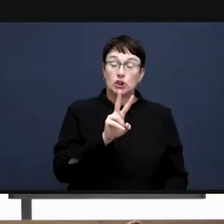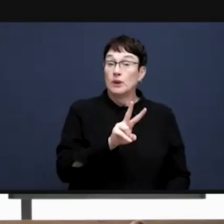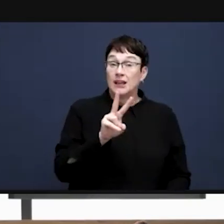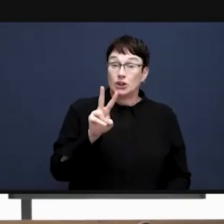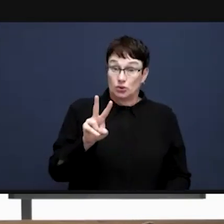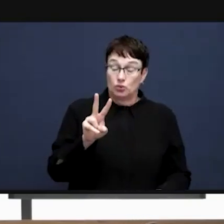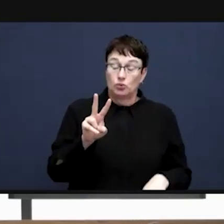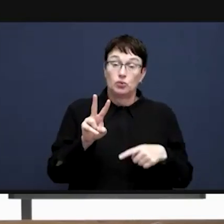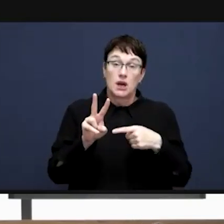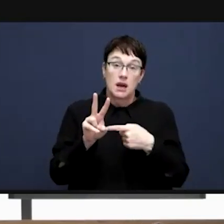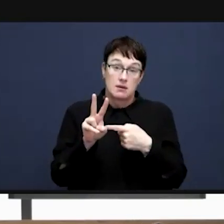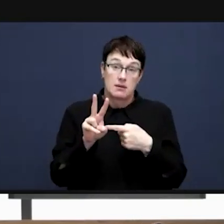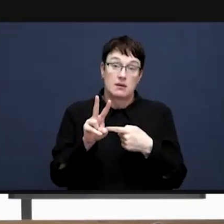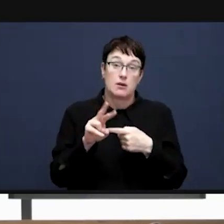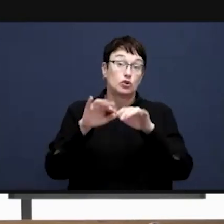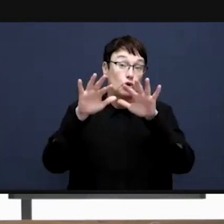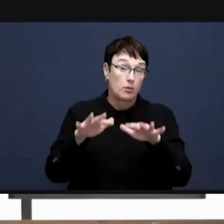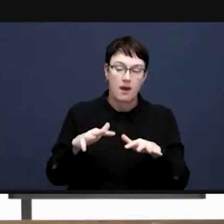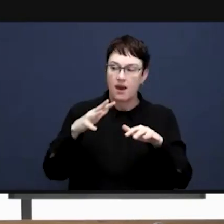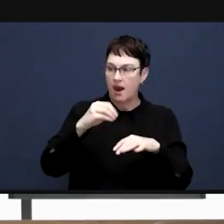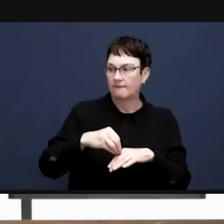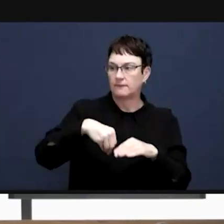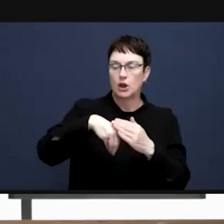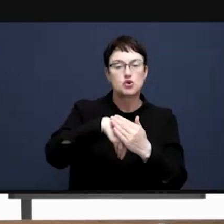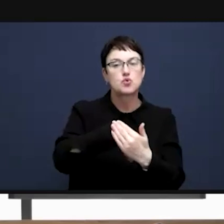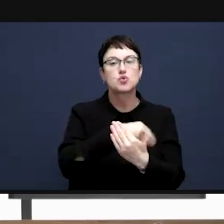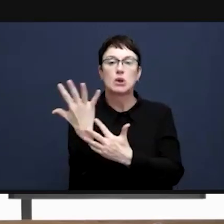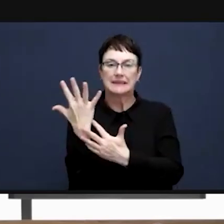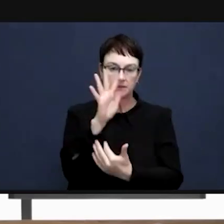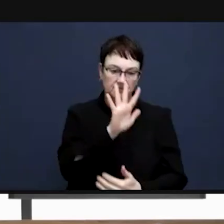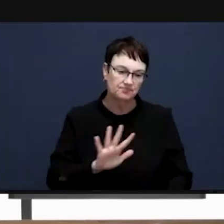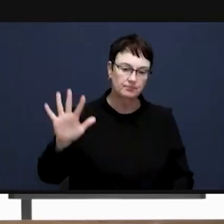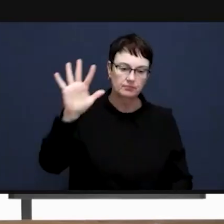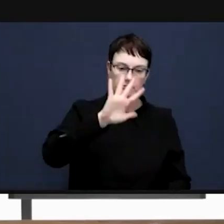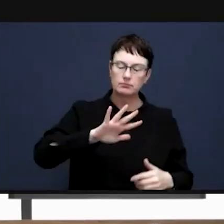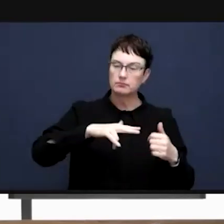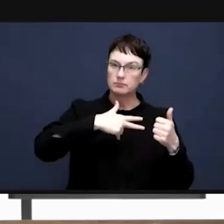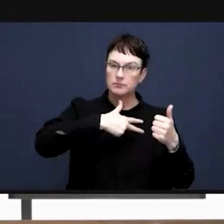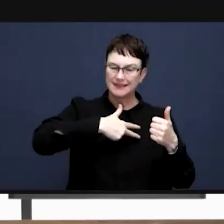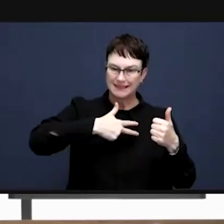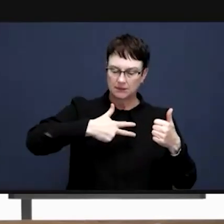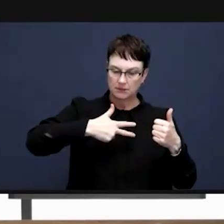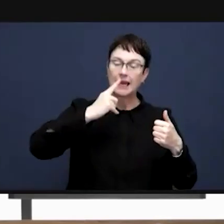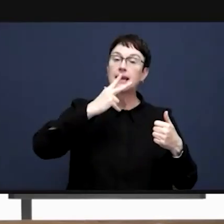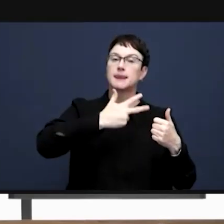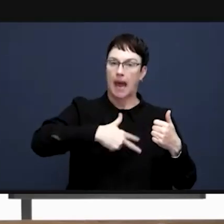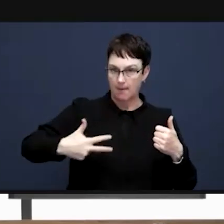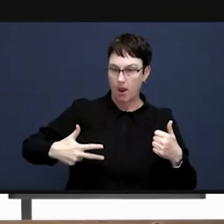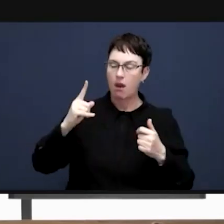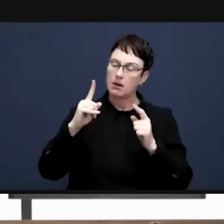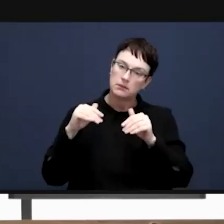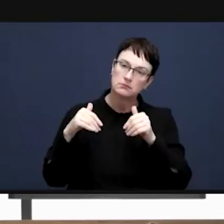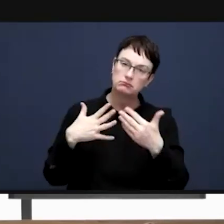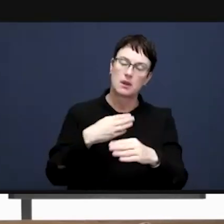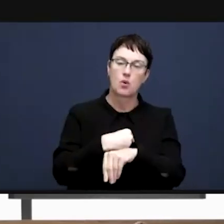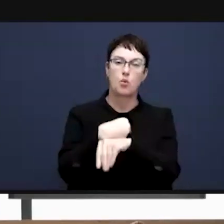Sweden, Iceland, Denmark. Denmark is providing a webinar on what's new in